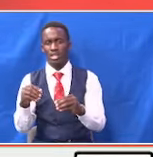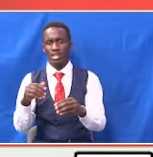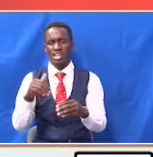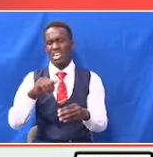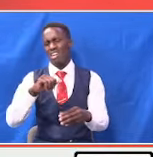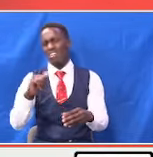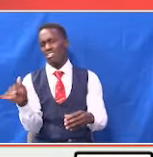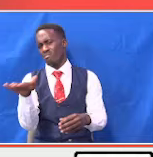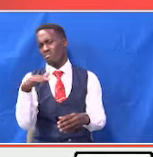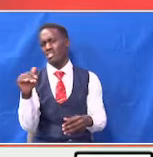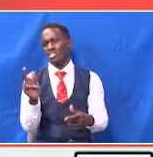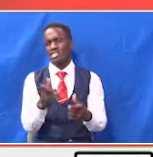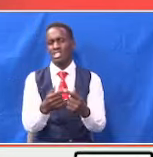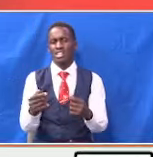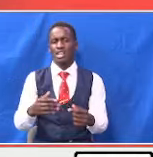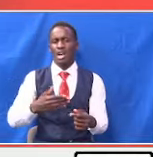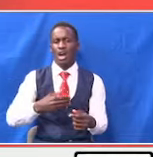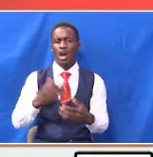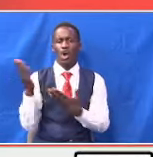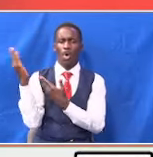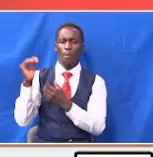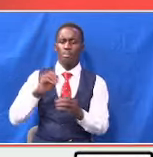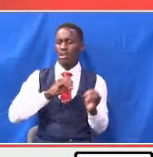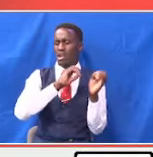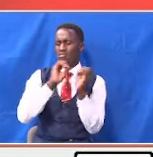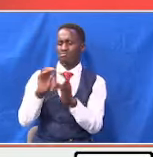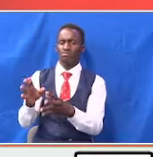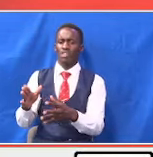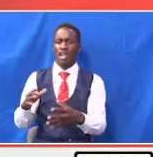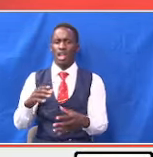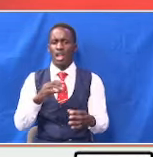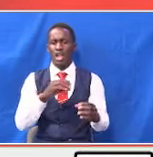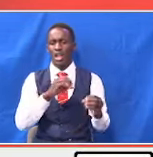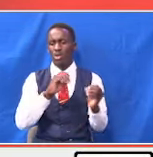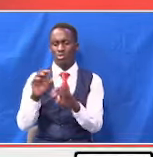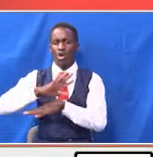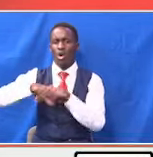anywhere, and then they lose hope, they lose creativity, they lose everything.